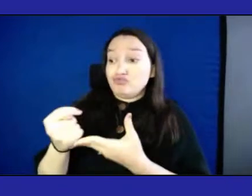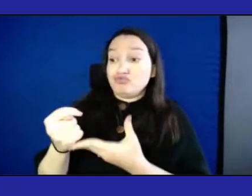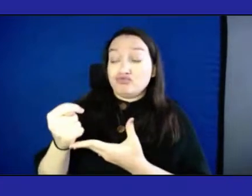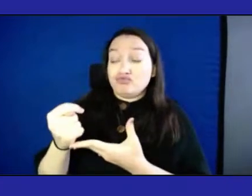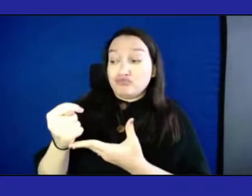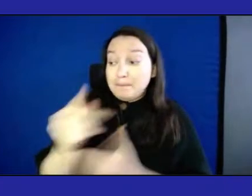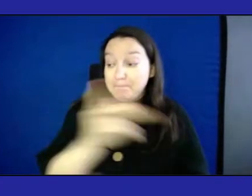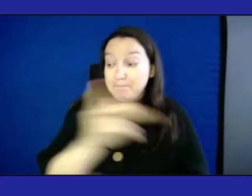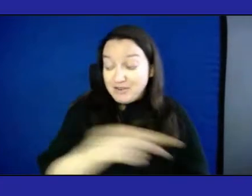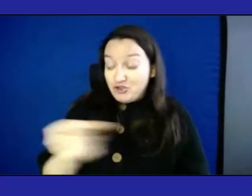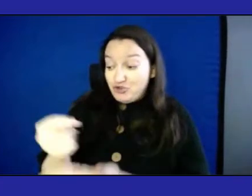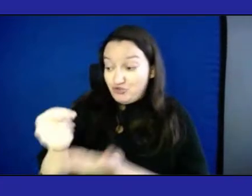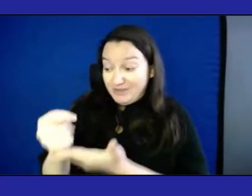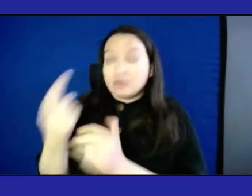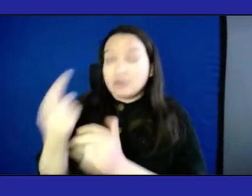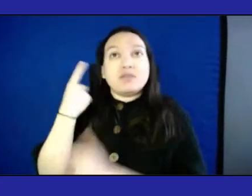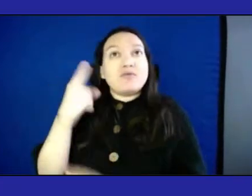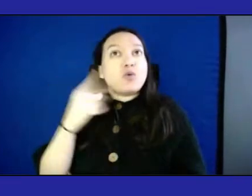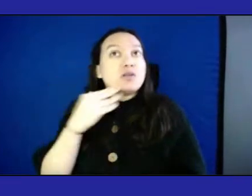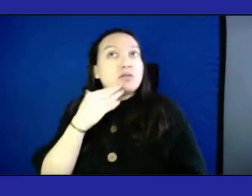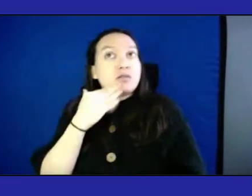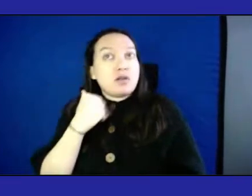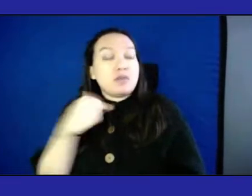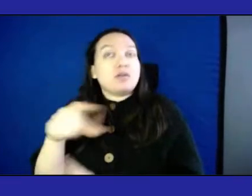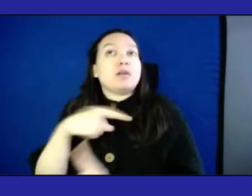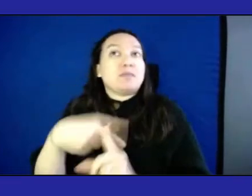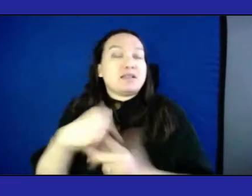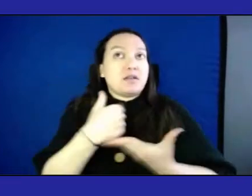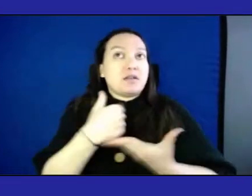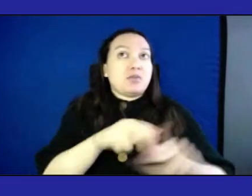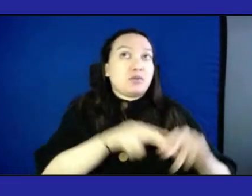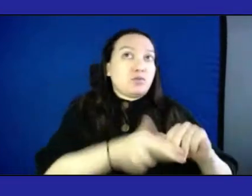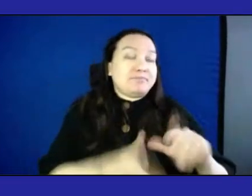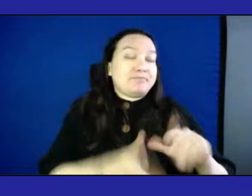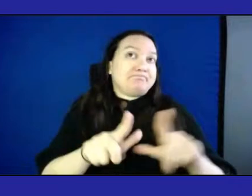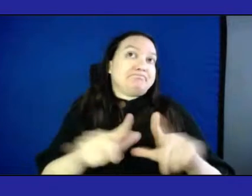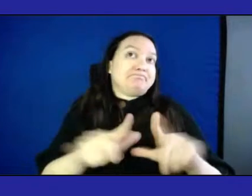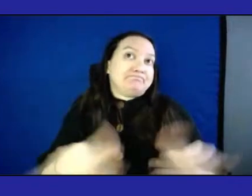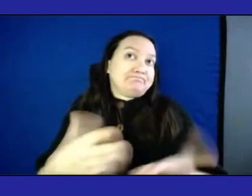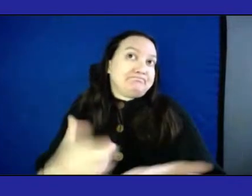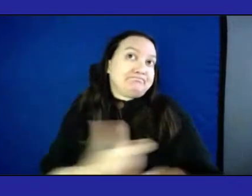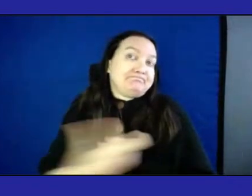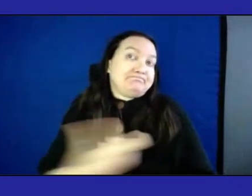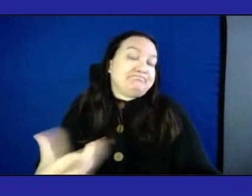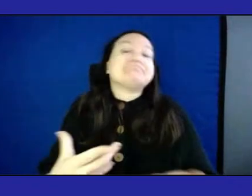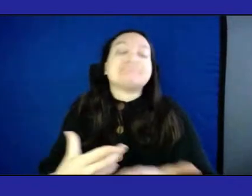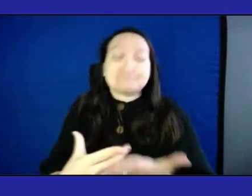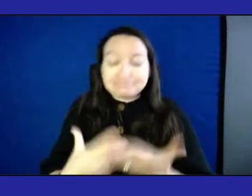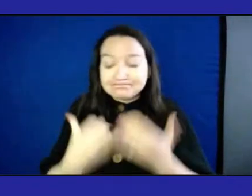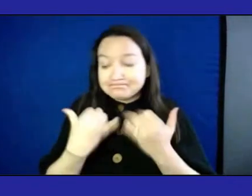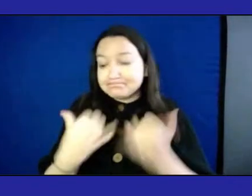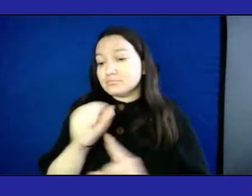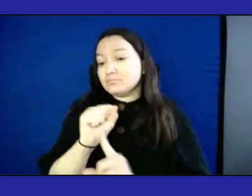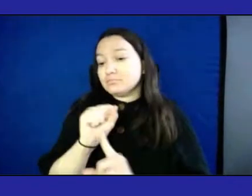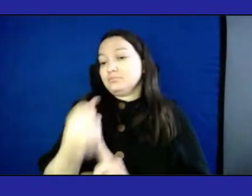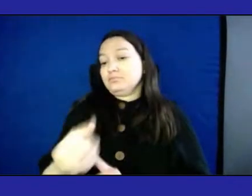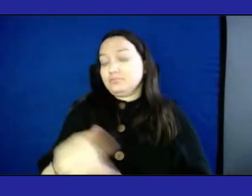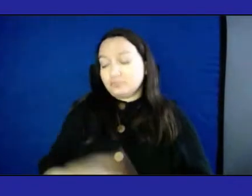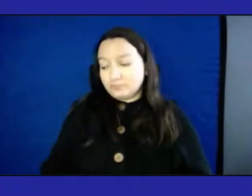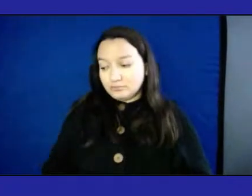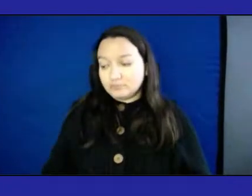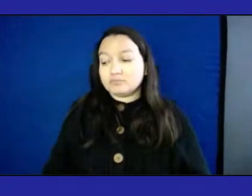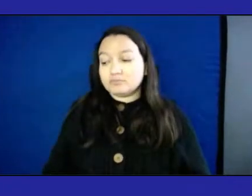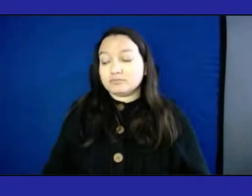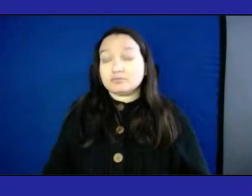for diabetes and also help them to lose weight at the same time. That's where we are now. 10